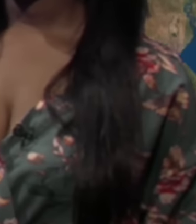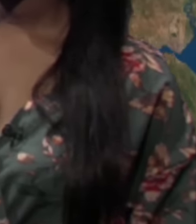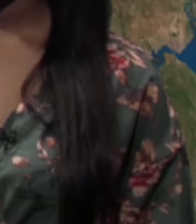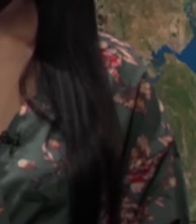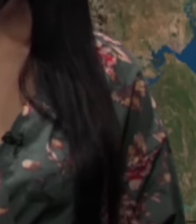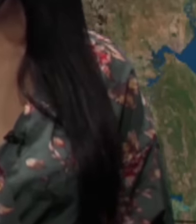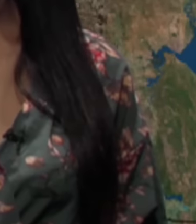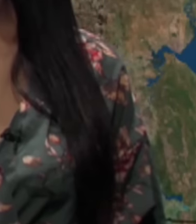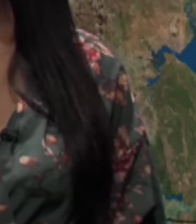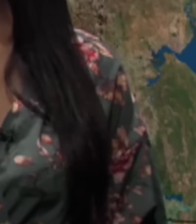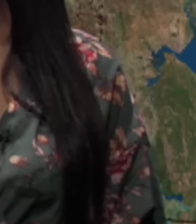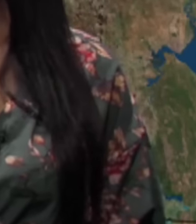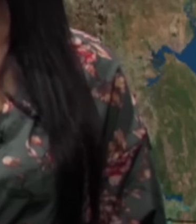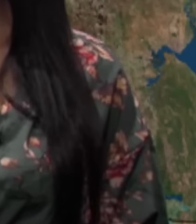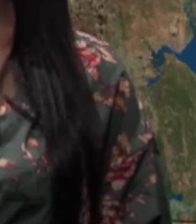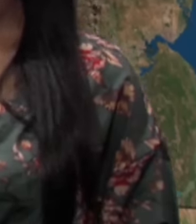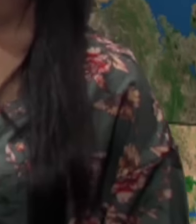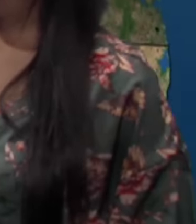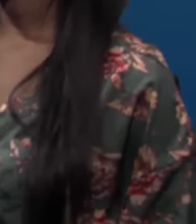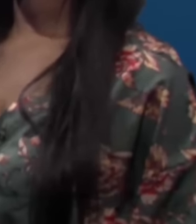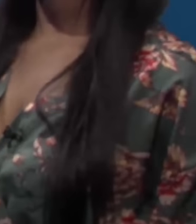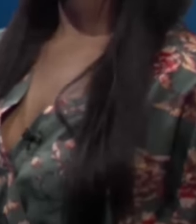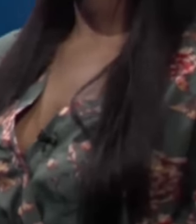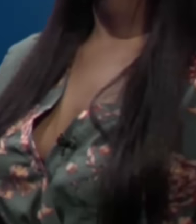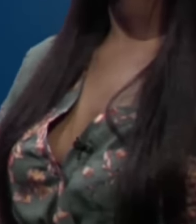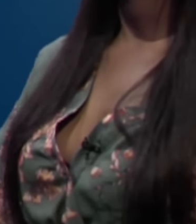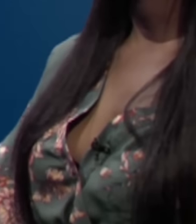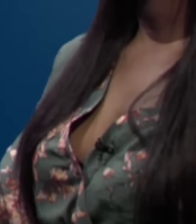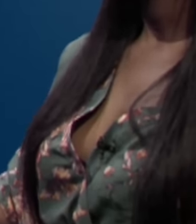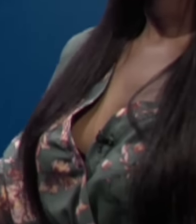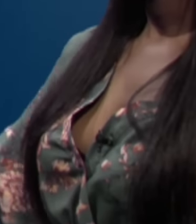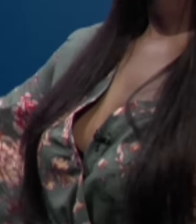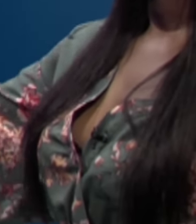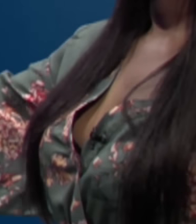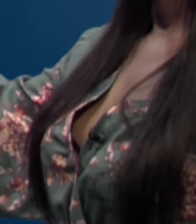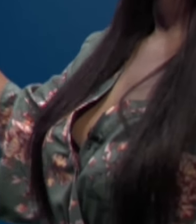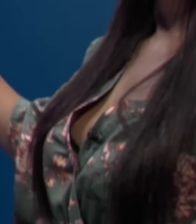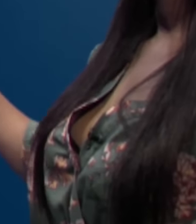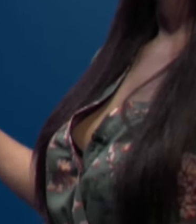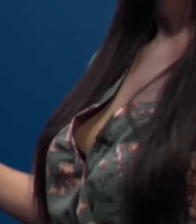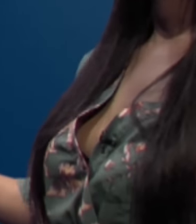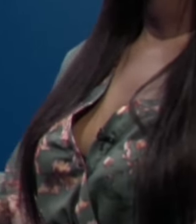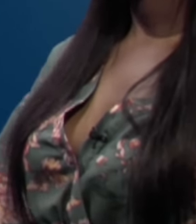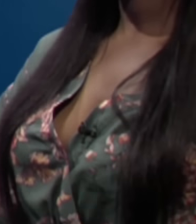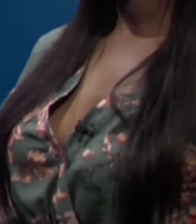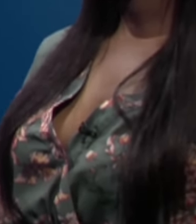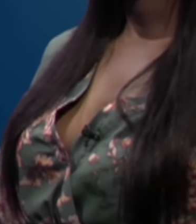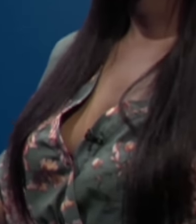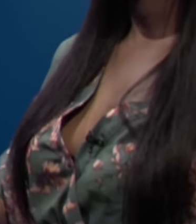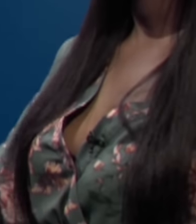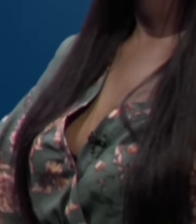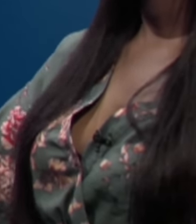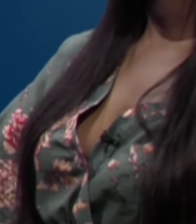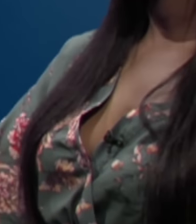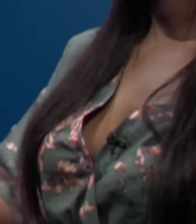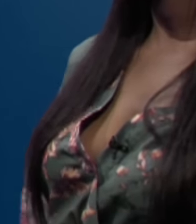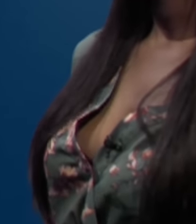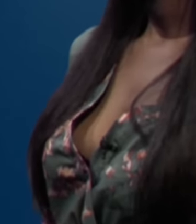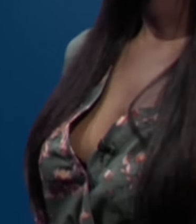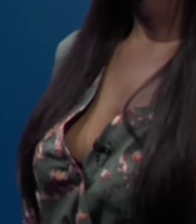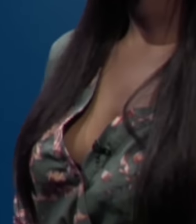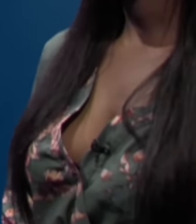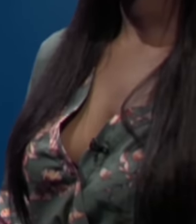Standerton ka digata di le 8 go a go di le 27 KwaZulu Natal go tla nna le gone go apoga mo profenseng le Masarasarana Pula